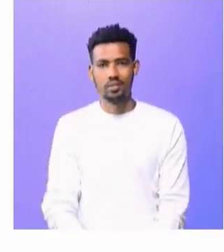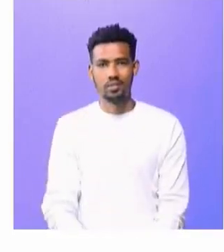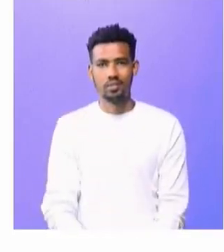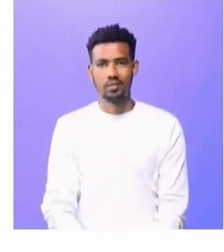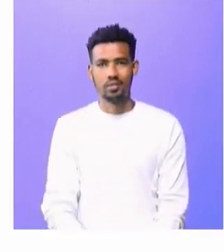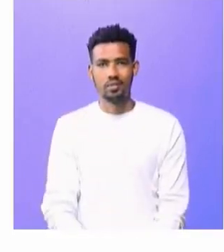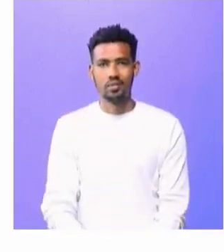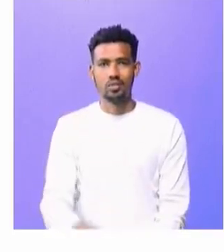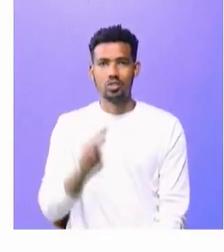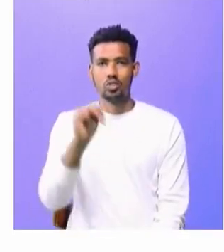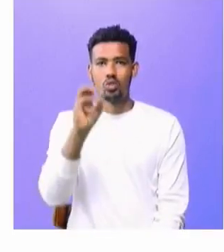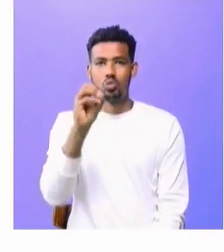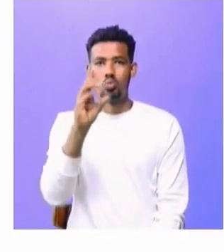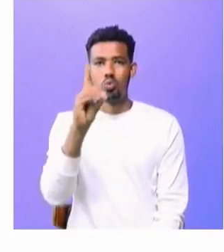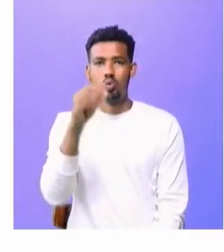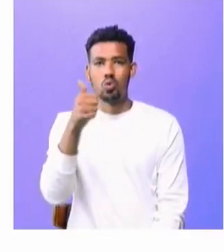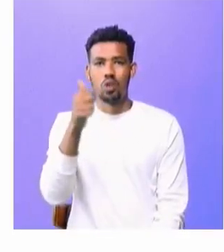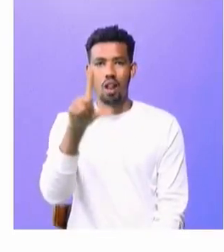Modal verbs.